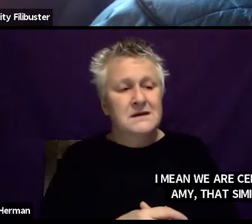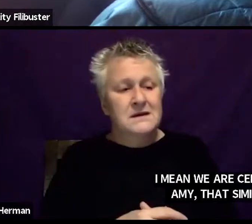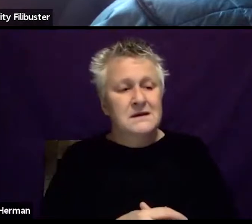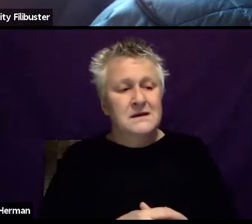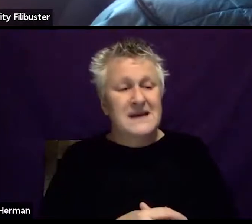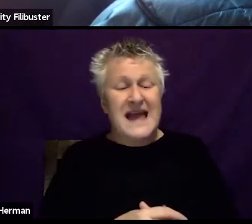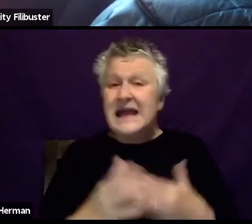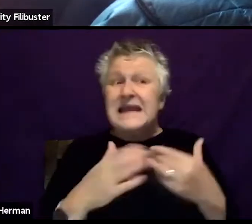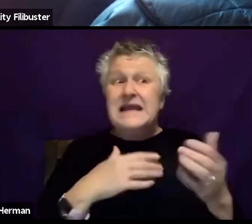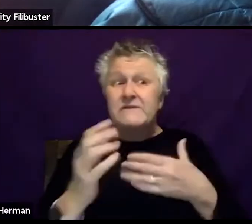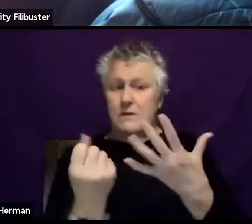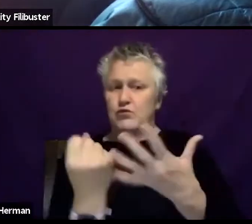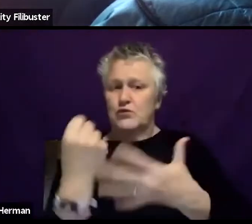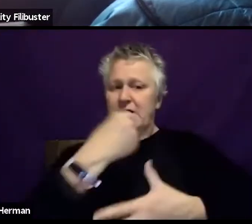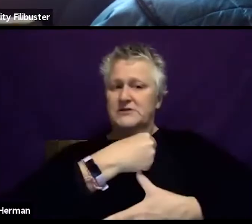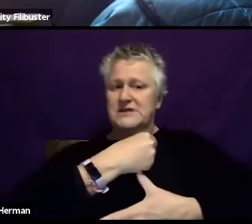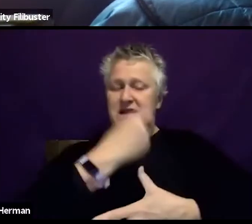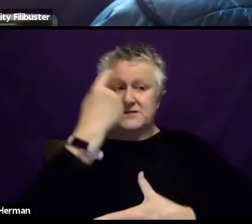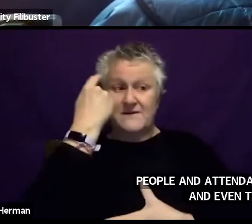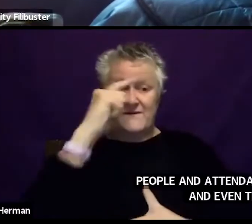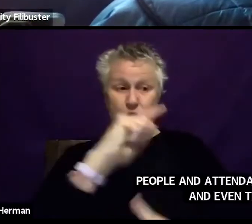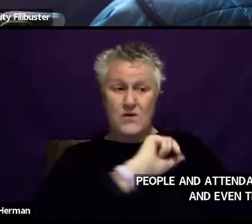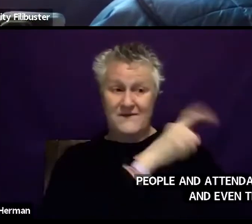for vaccines. There has been